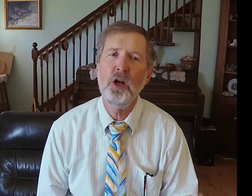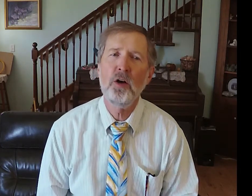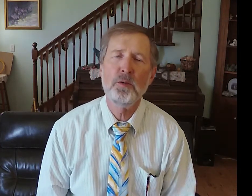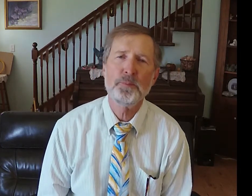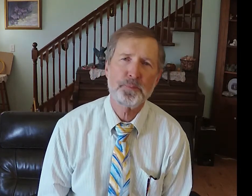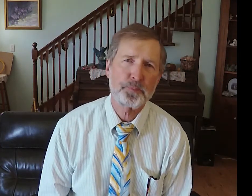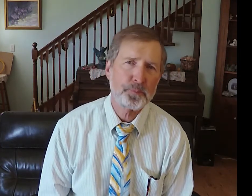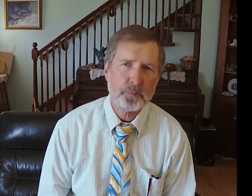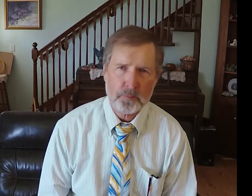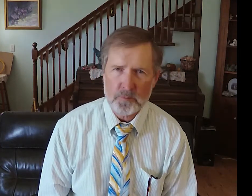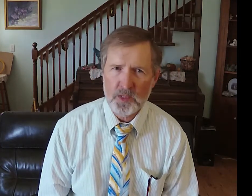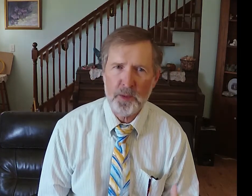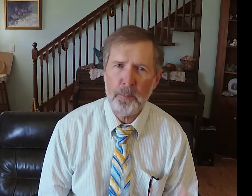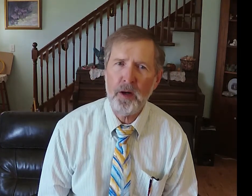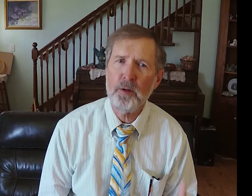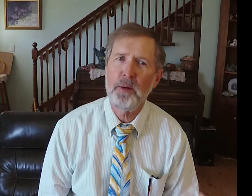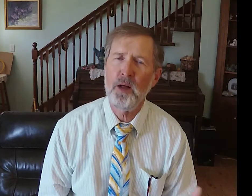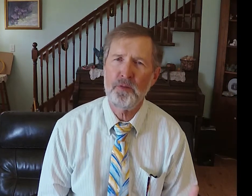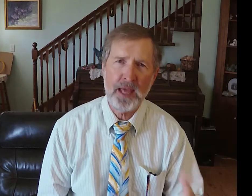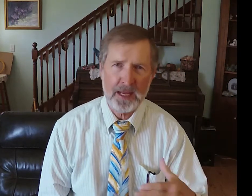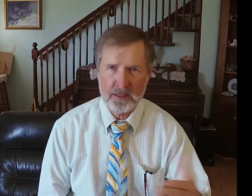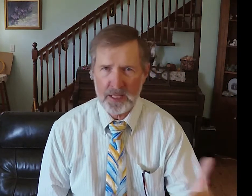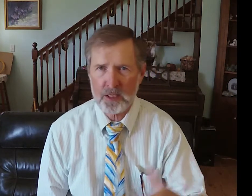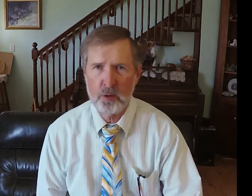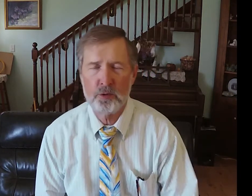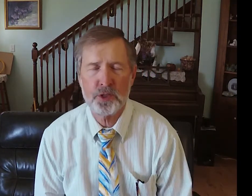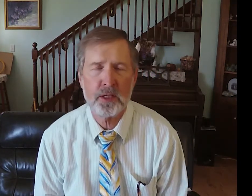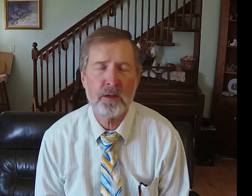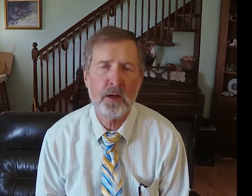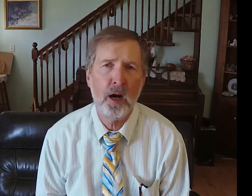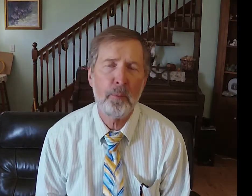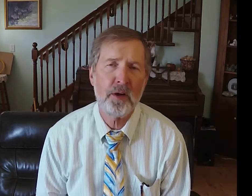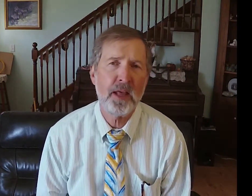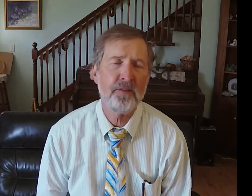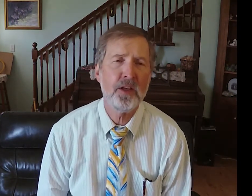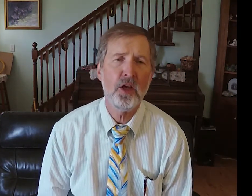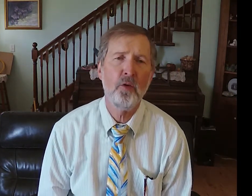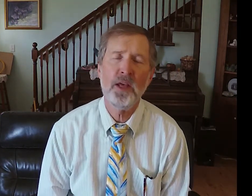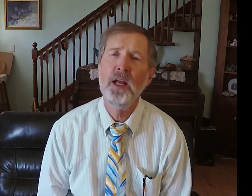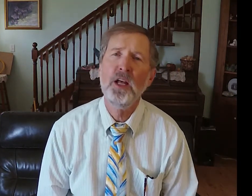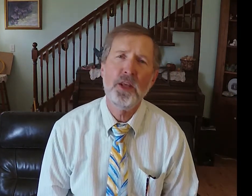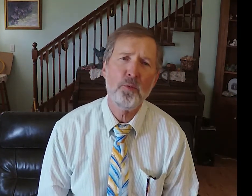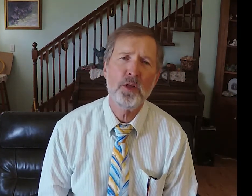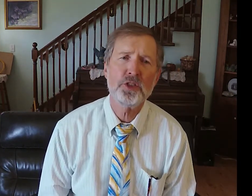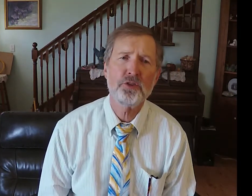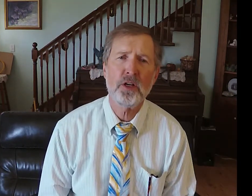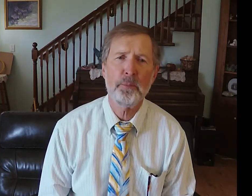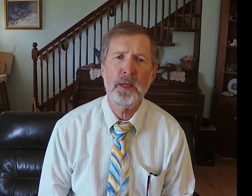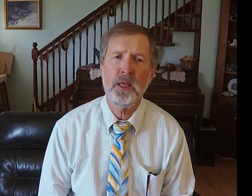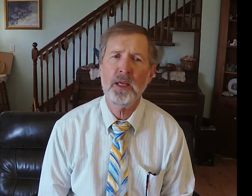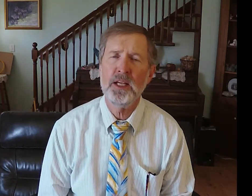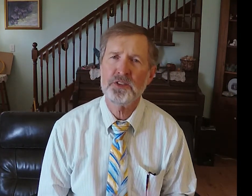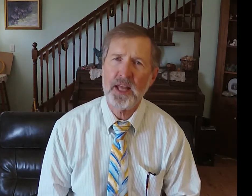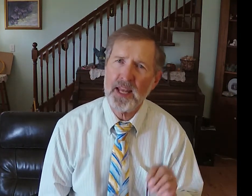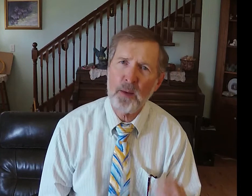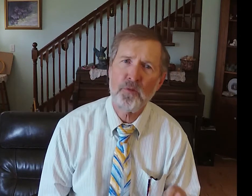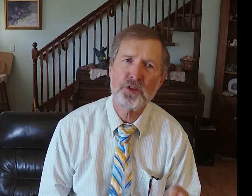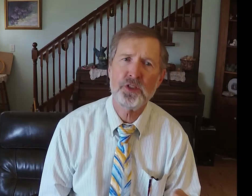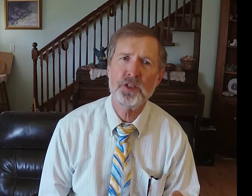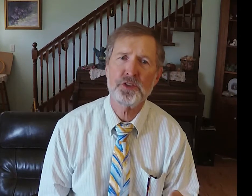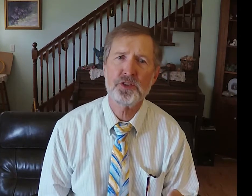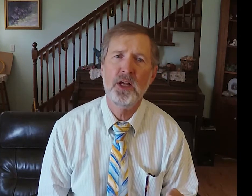But you know, the part about that closing part of that video that really struck me is